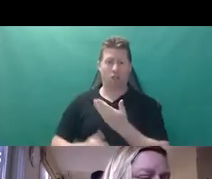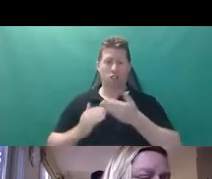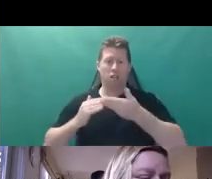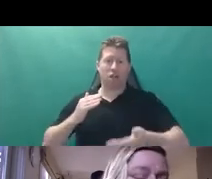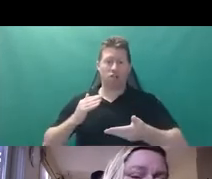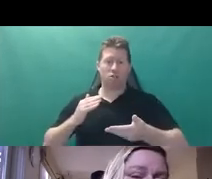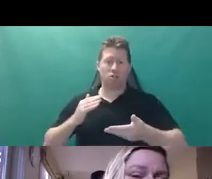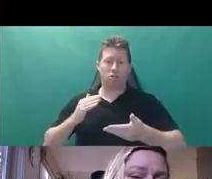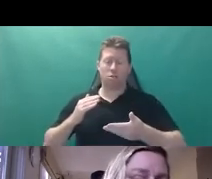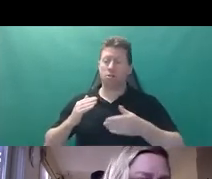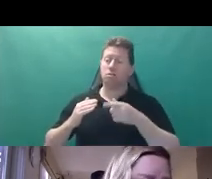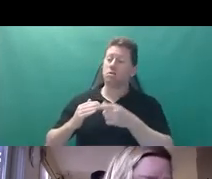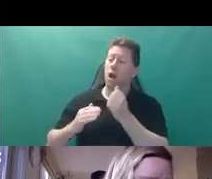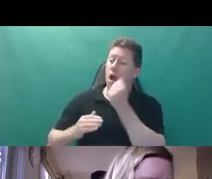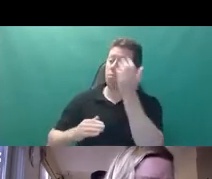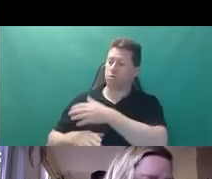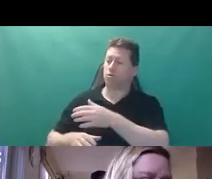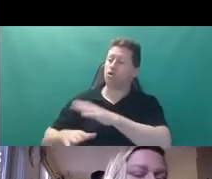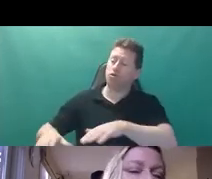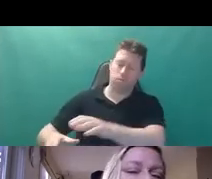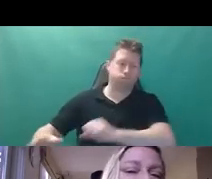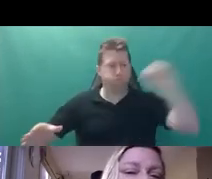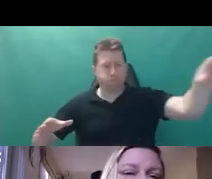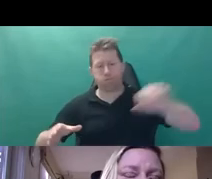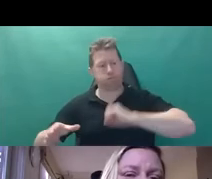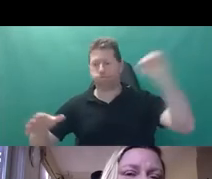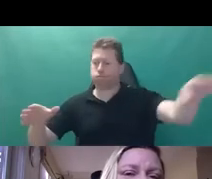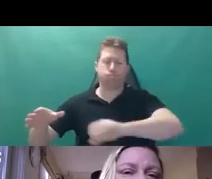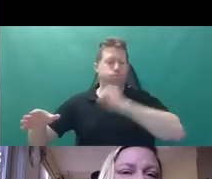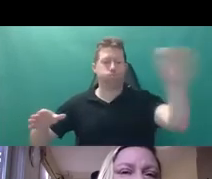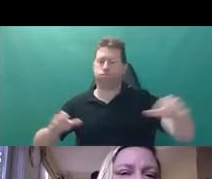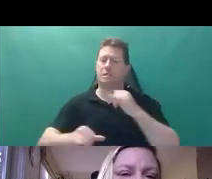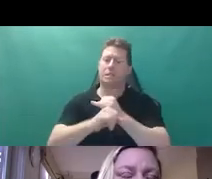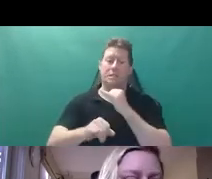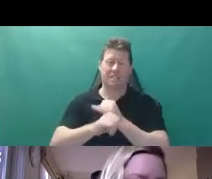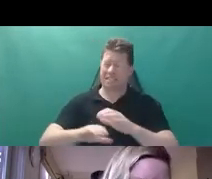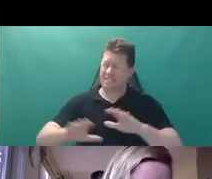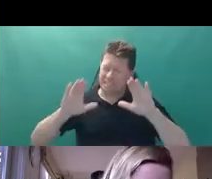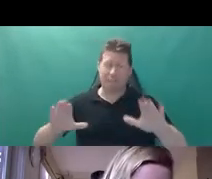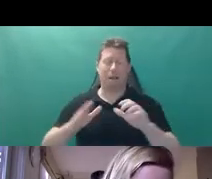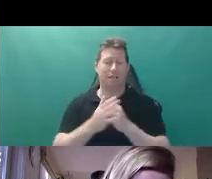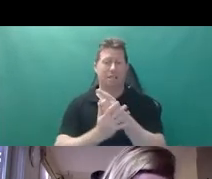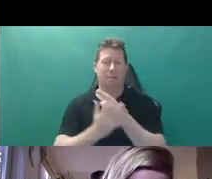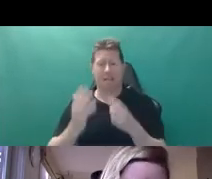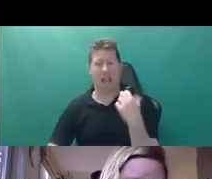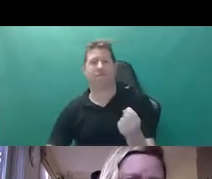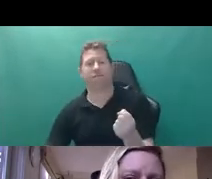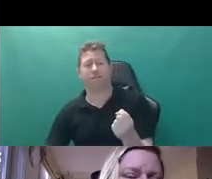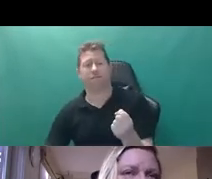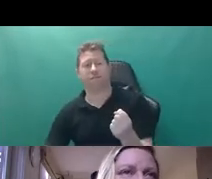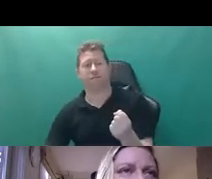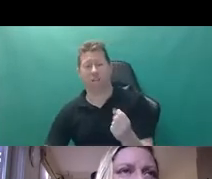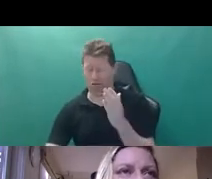away from their families and placed in an institution. This is a very similar thing that occurred to people with disability, so it's a parallel